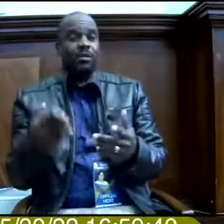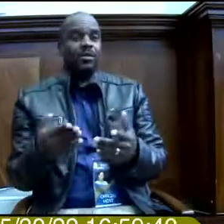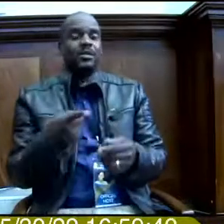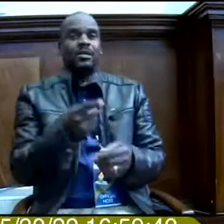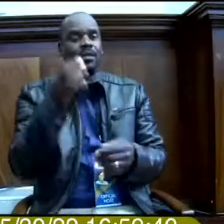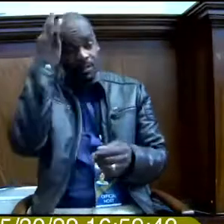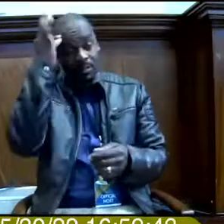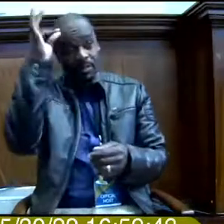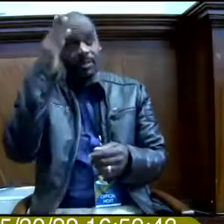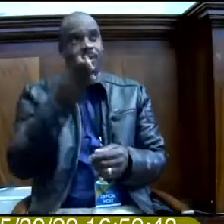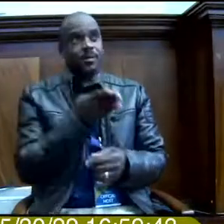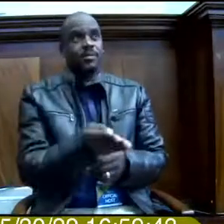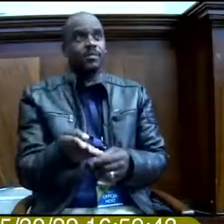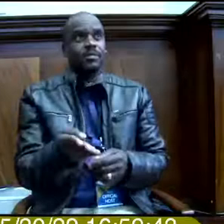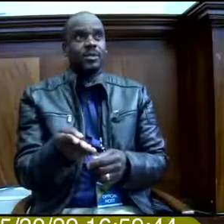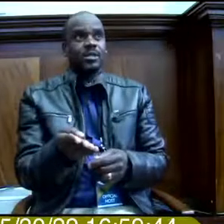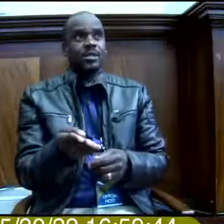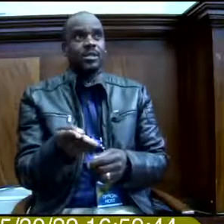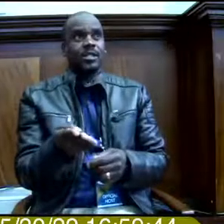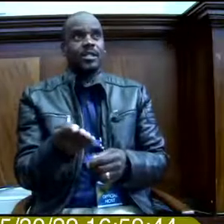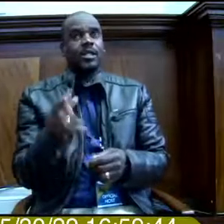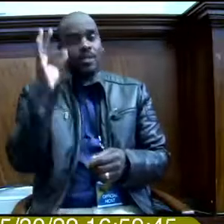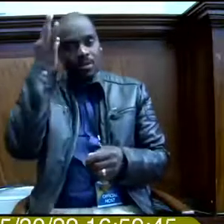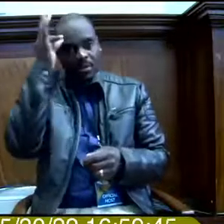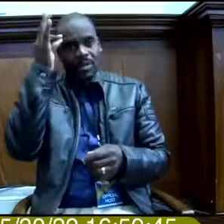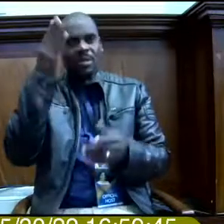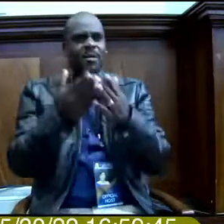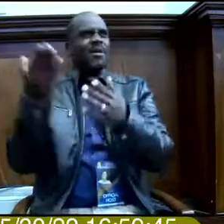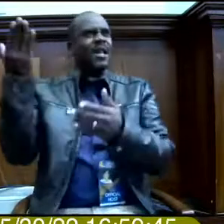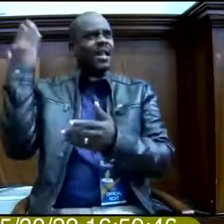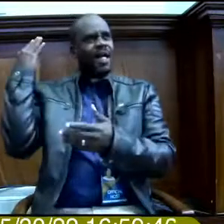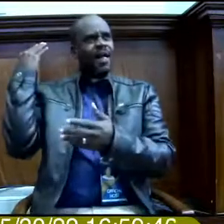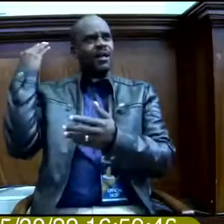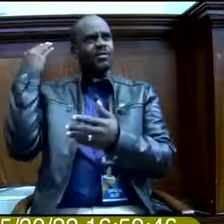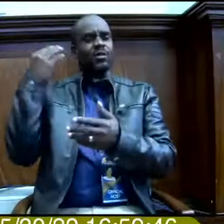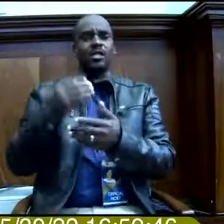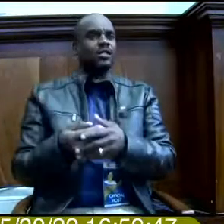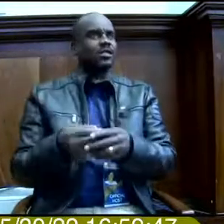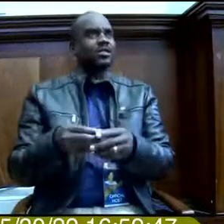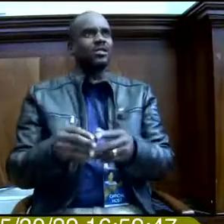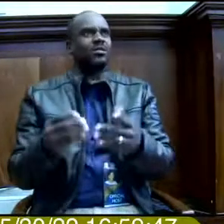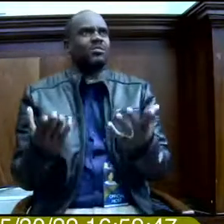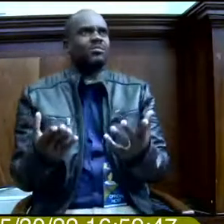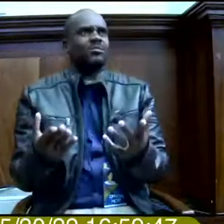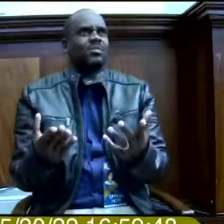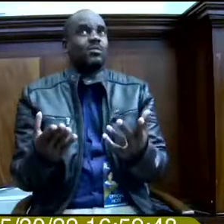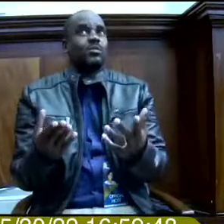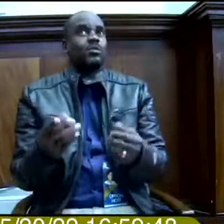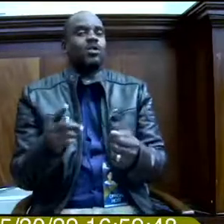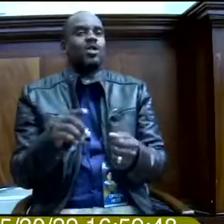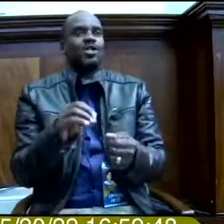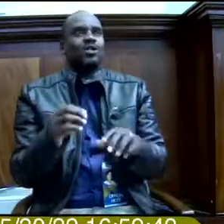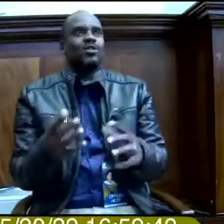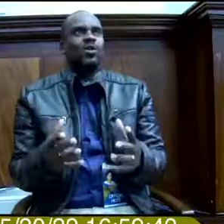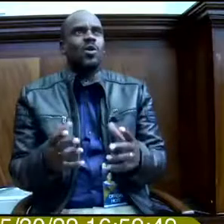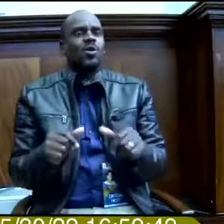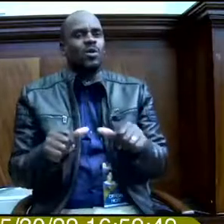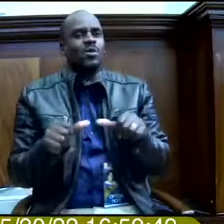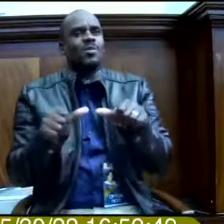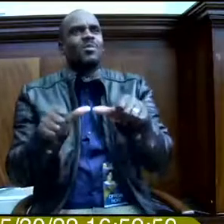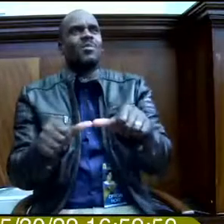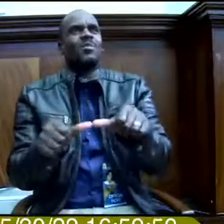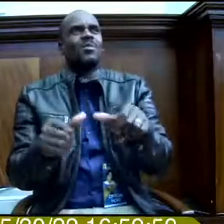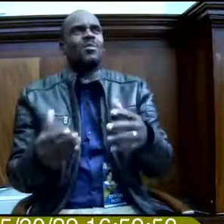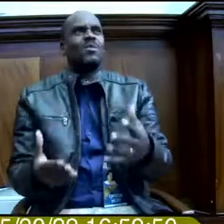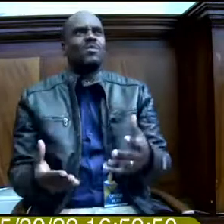state building a developmental state for the past a decade or so why are we not moving what is